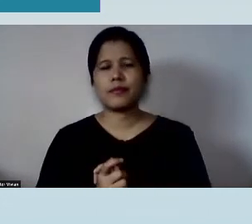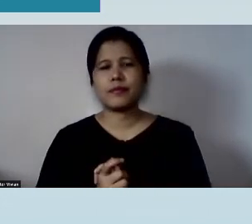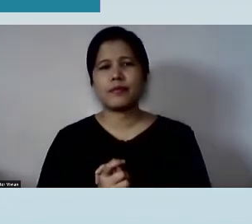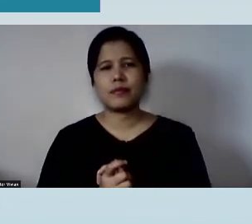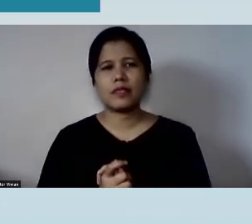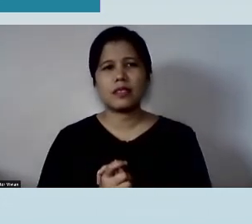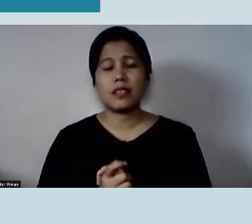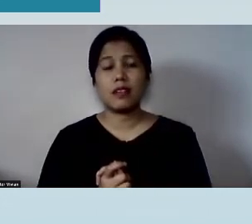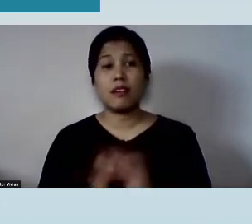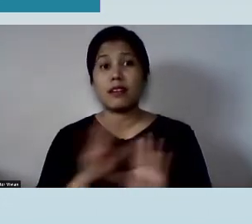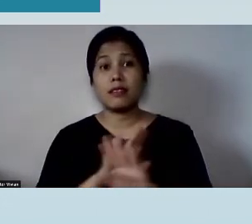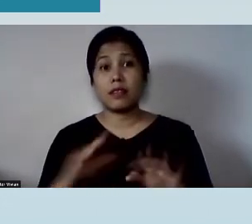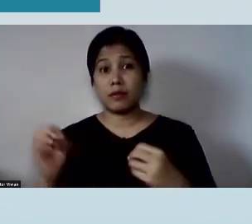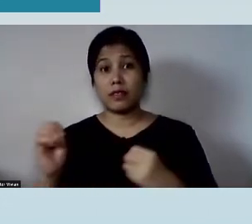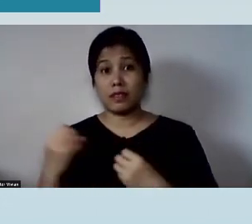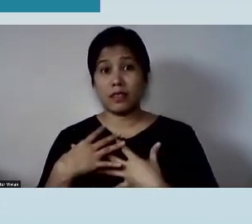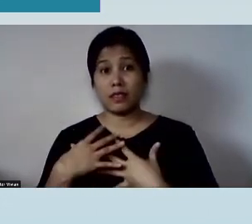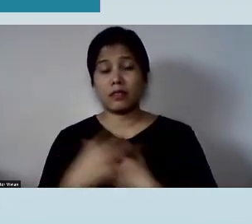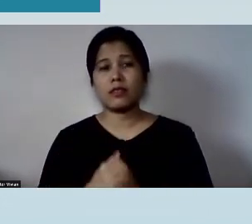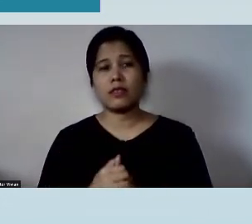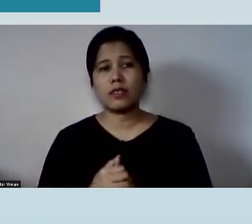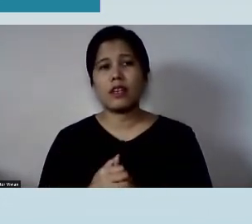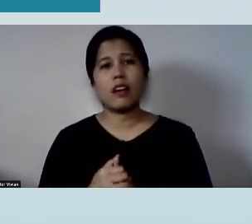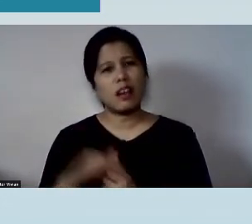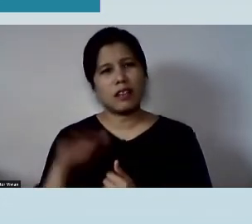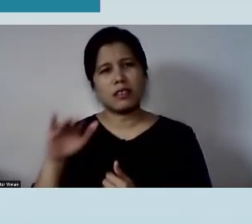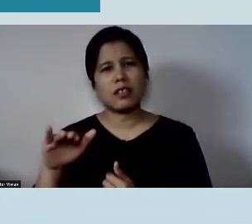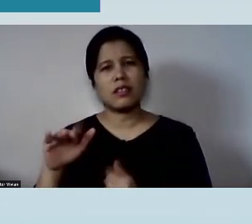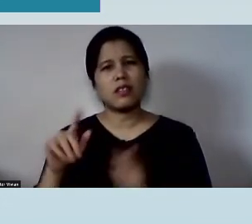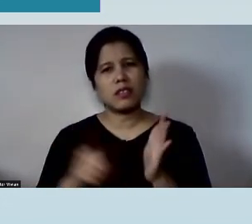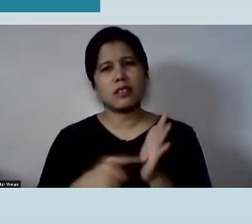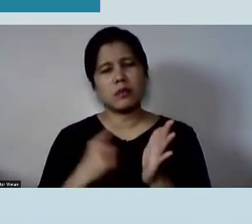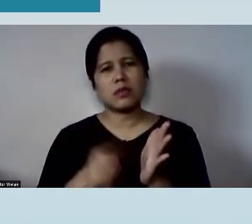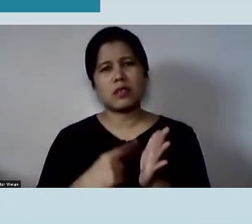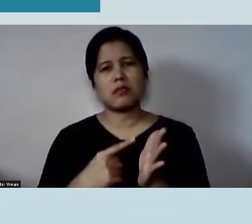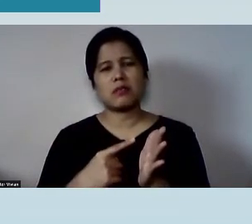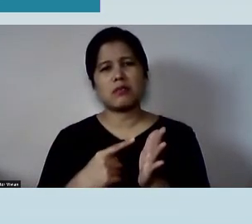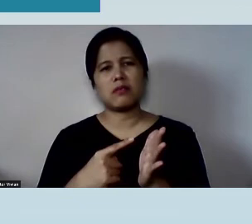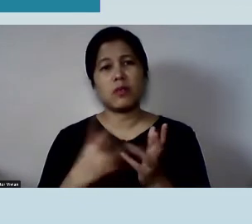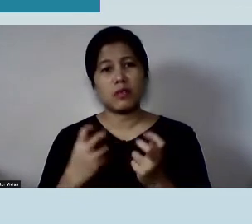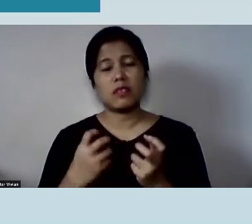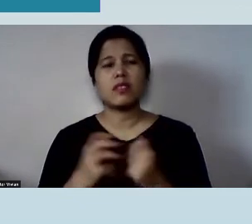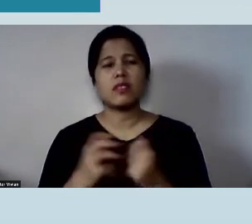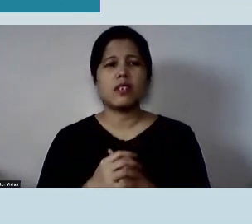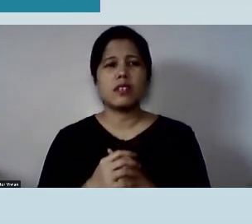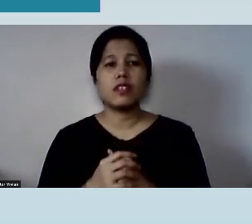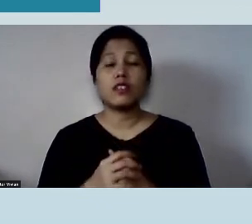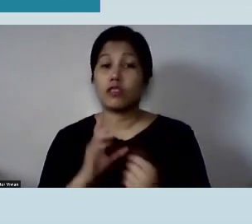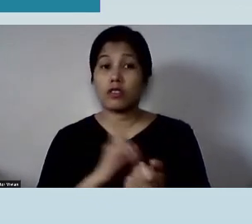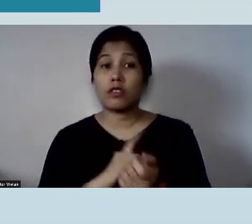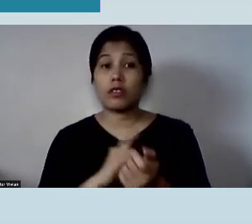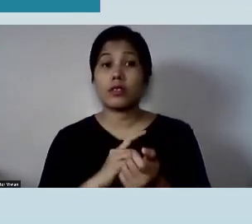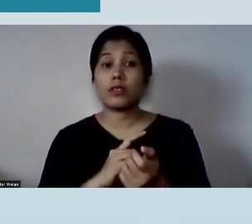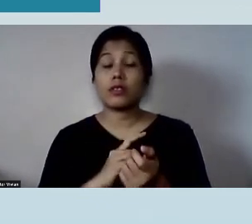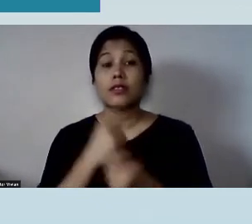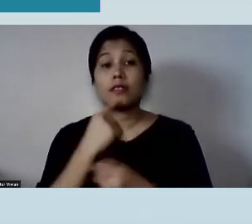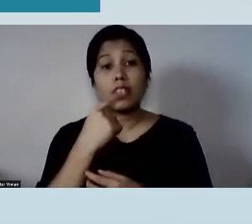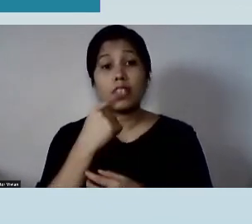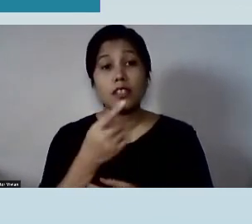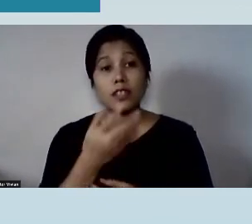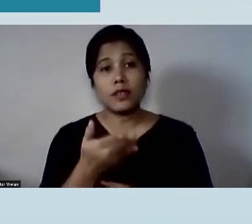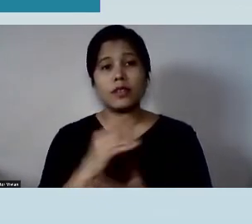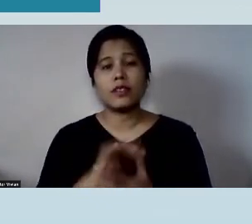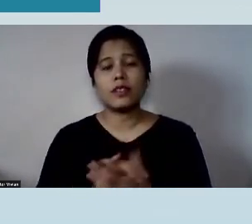So don't be scared of medication. Sometimes a child will need it, sometimes they won't. And your doctors will be the one to tell you. Prevention